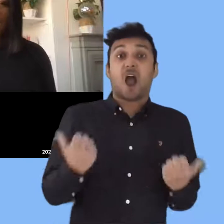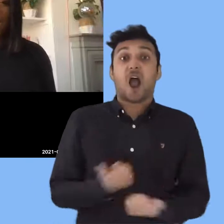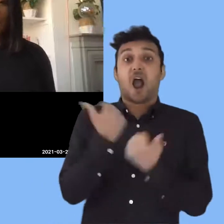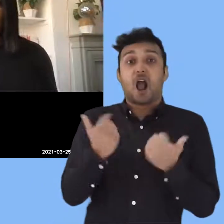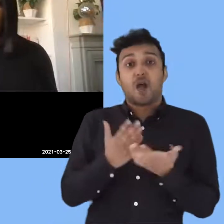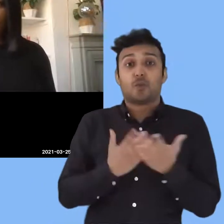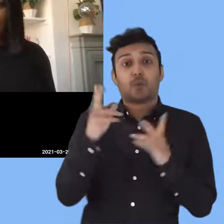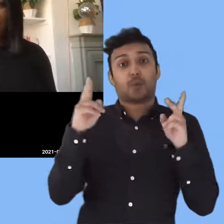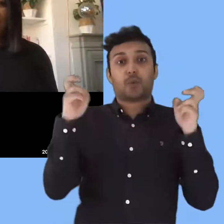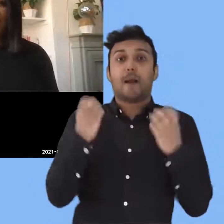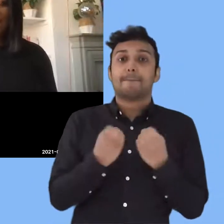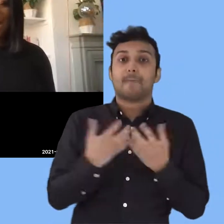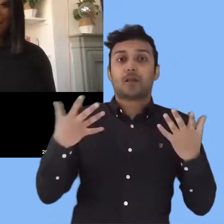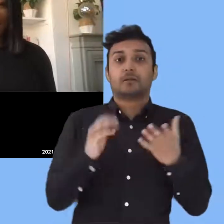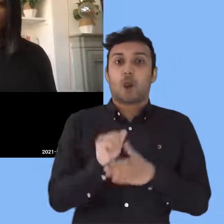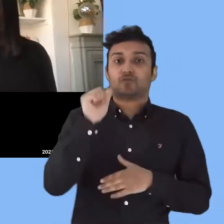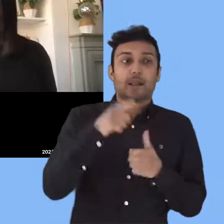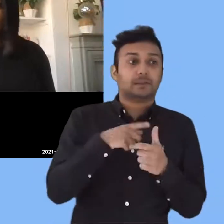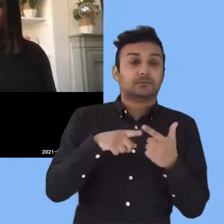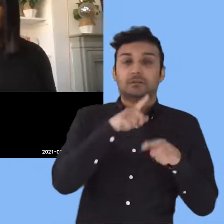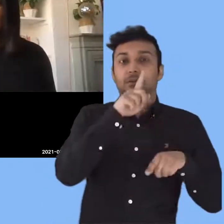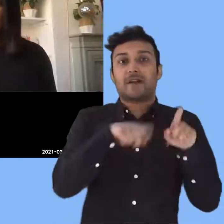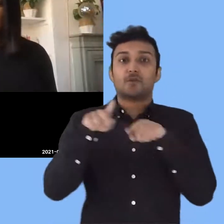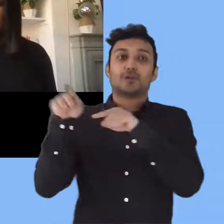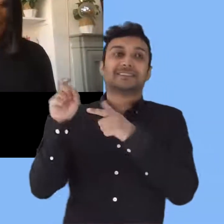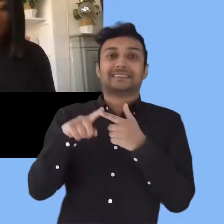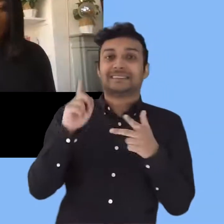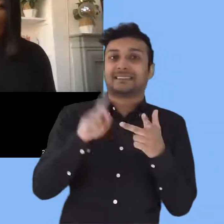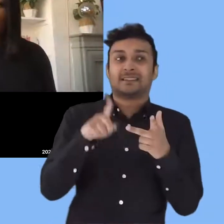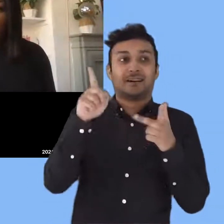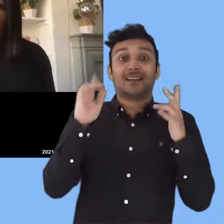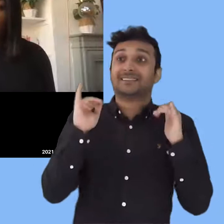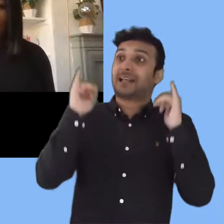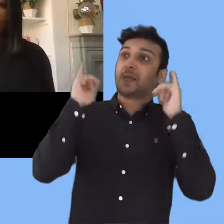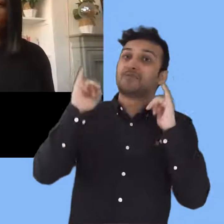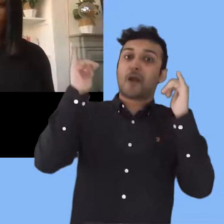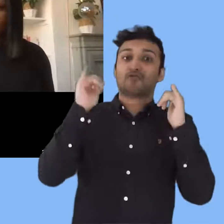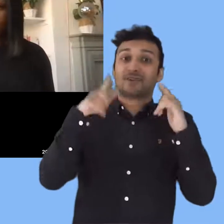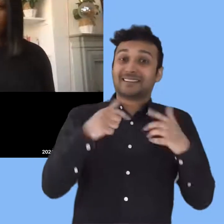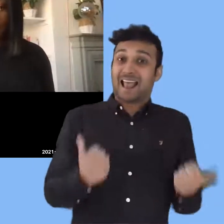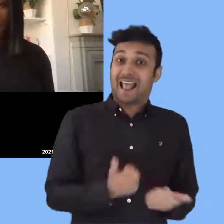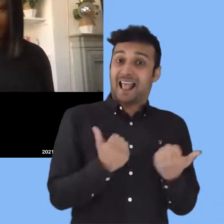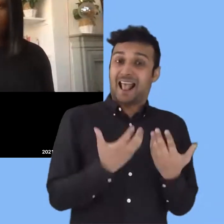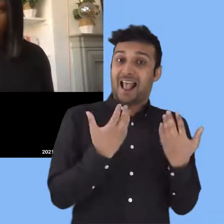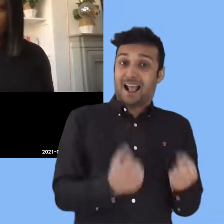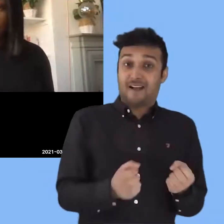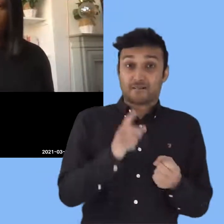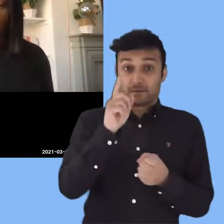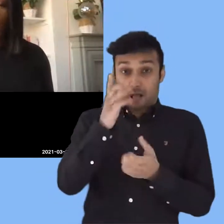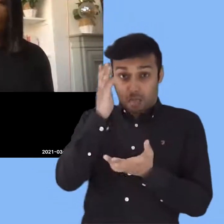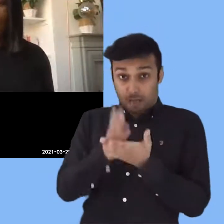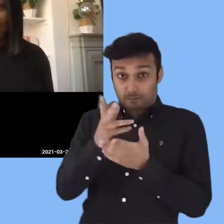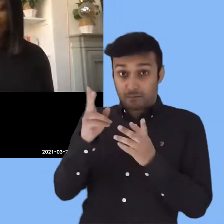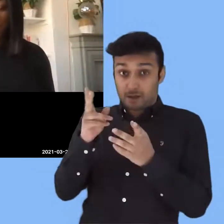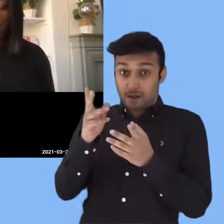multiculturalism and diversity and celebrations. There hasn't been any real conversation or action about anti-racism and